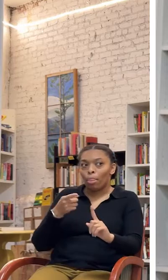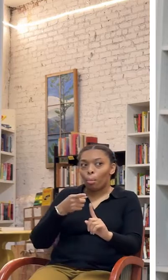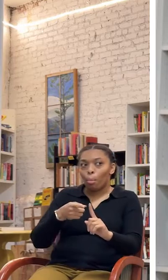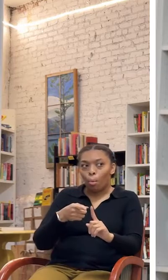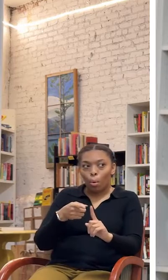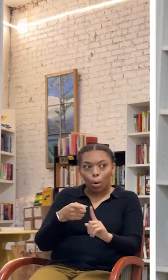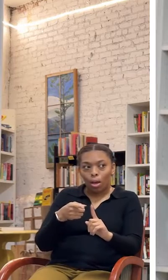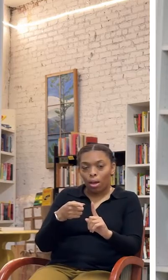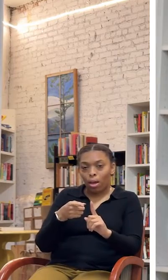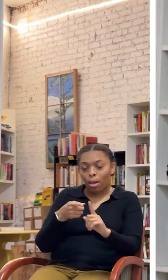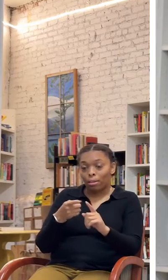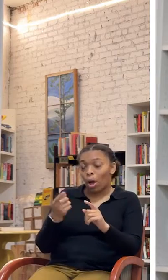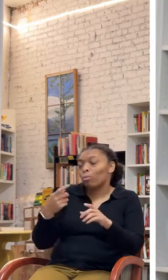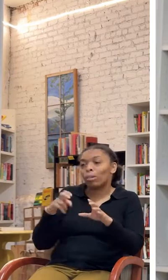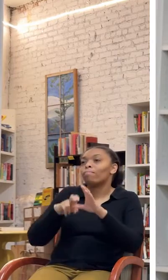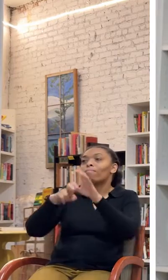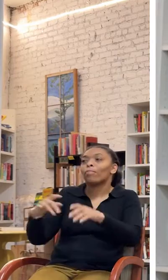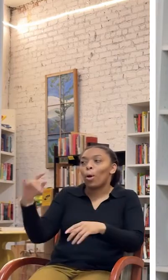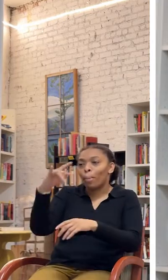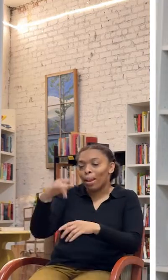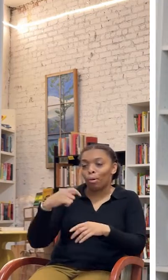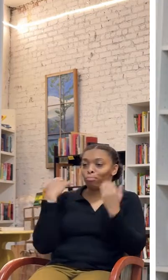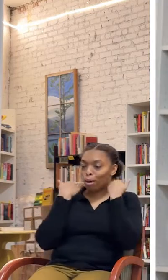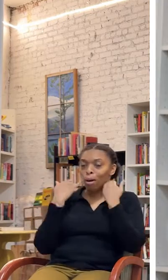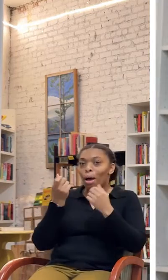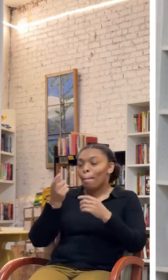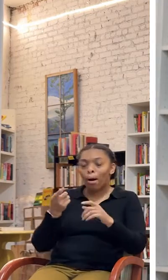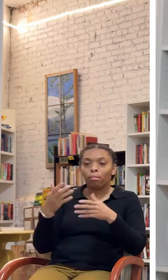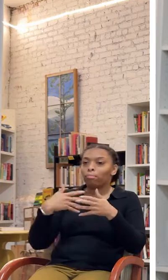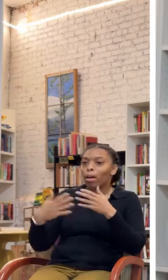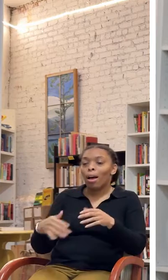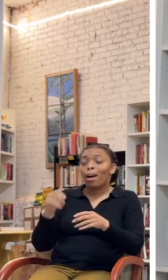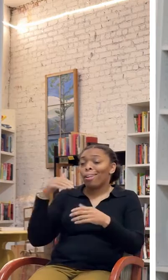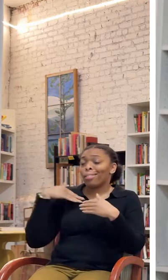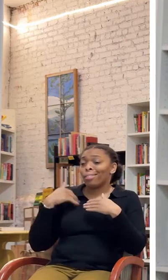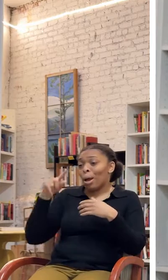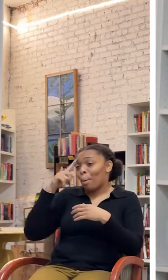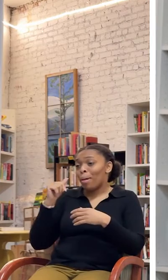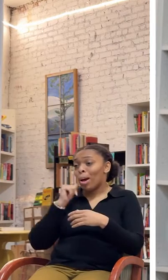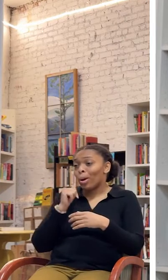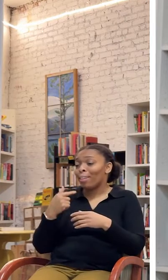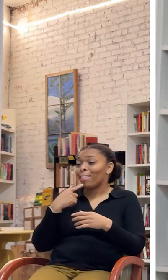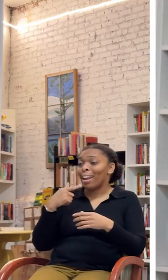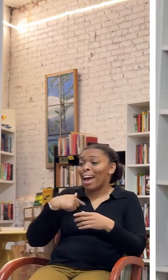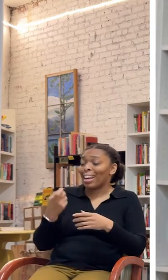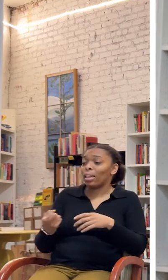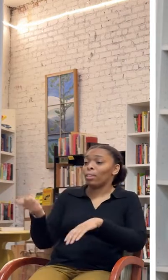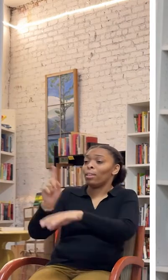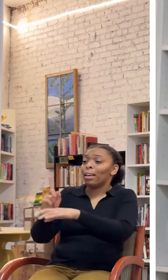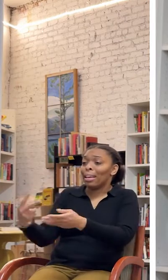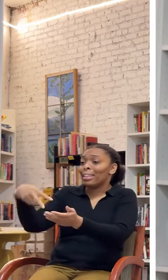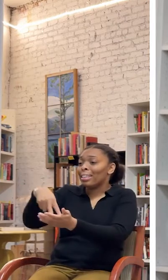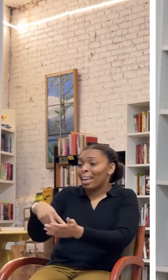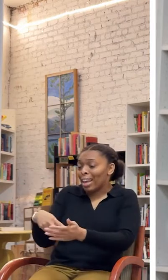ticket. They bought my tickets because I was broke. I was broke. The point is she heard a young Black girl say, I needed to stand up in the room because nobody